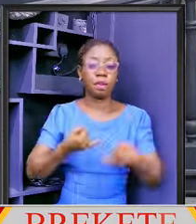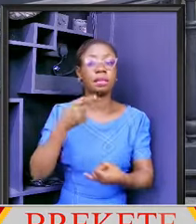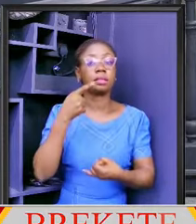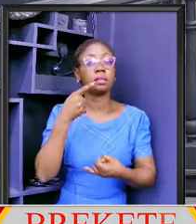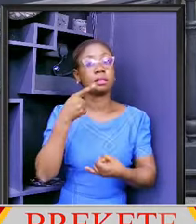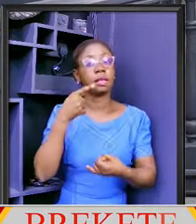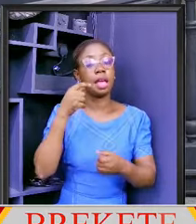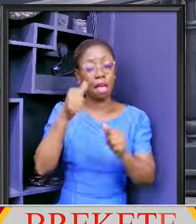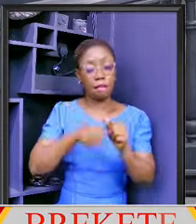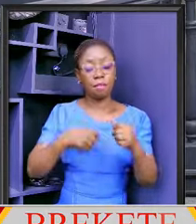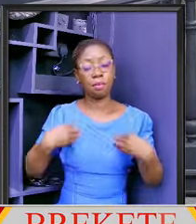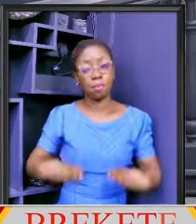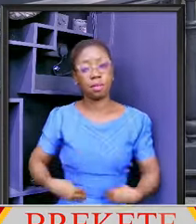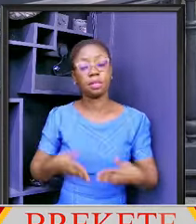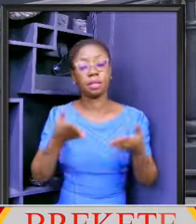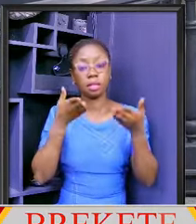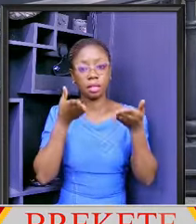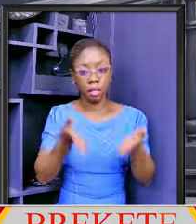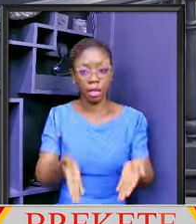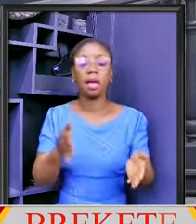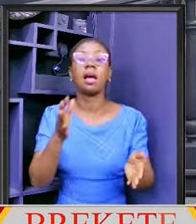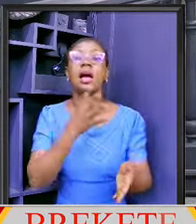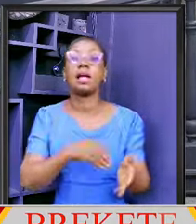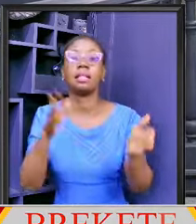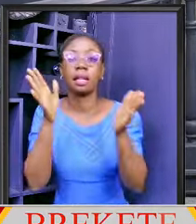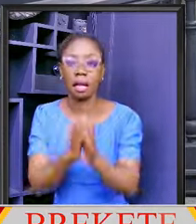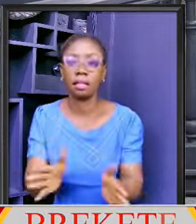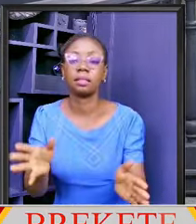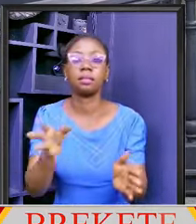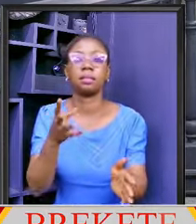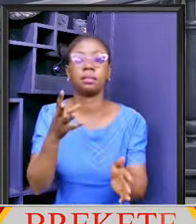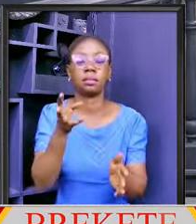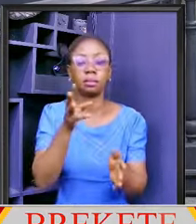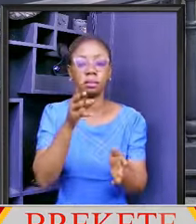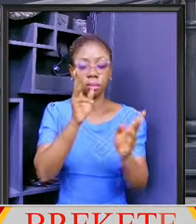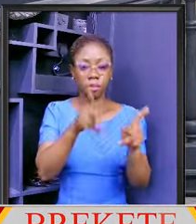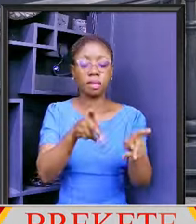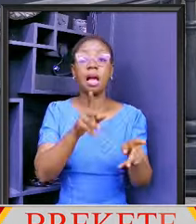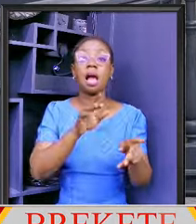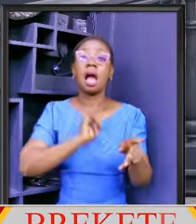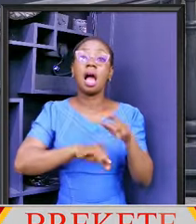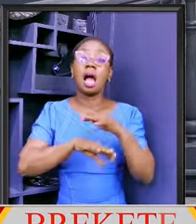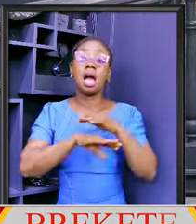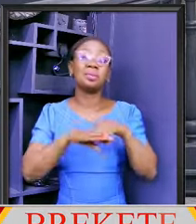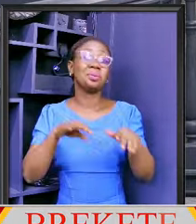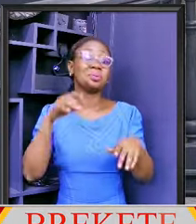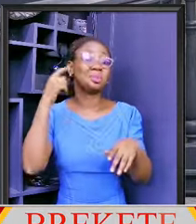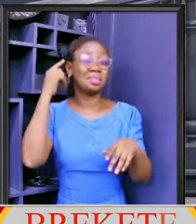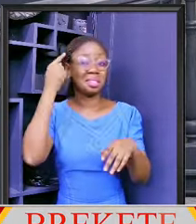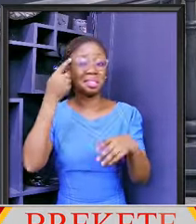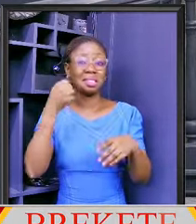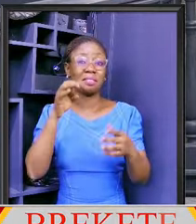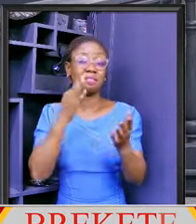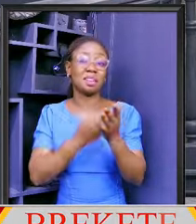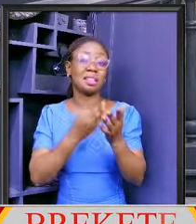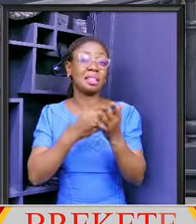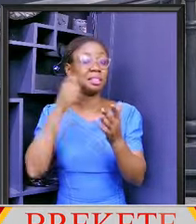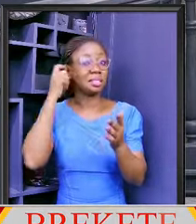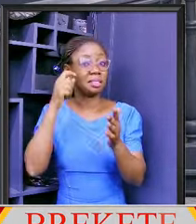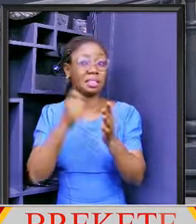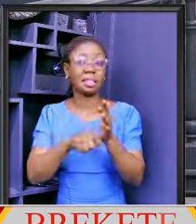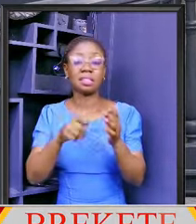treasurer. We sure the financial secretary, I don't think after our inauguration I have seen anything called ticket on the name that he's